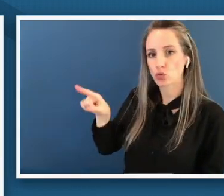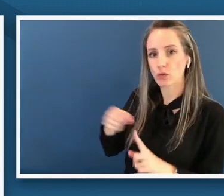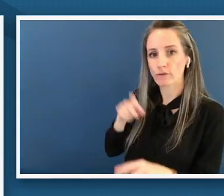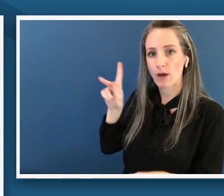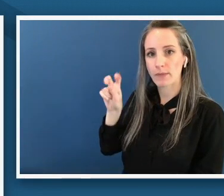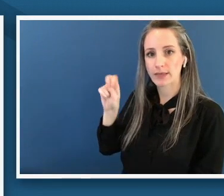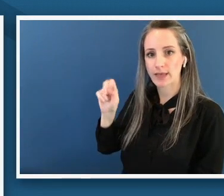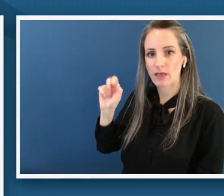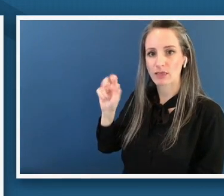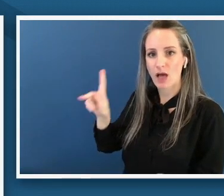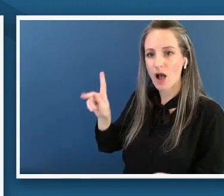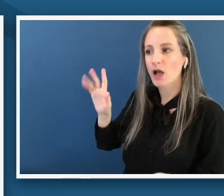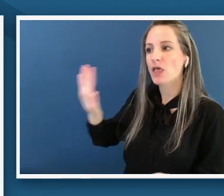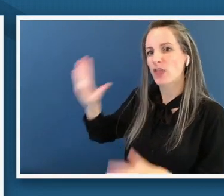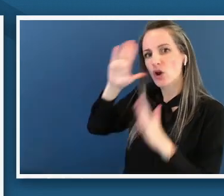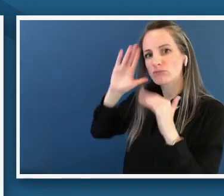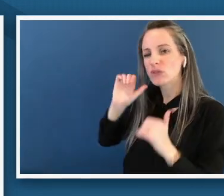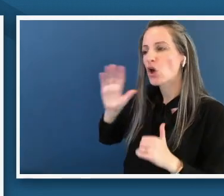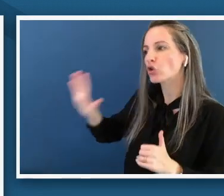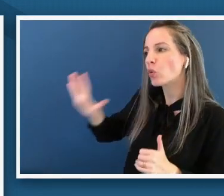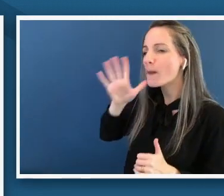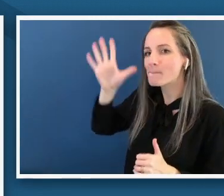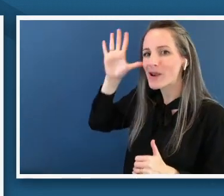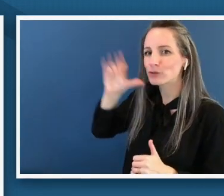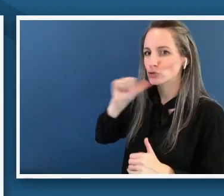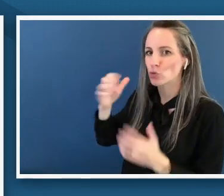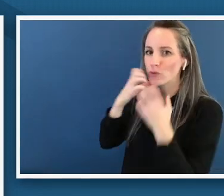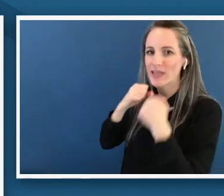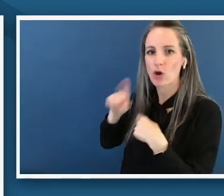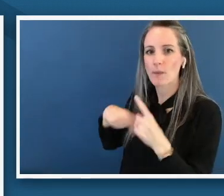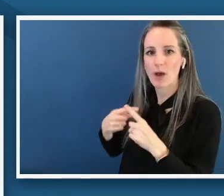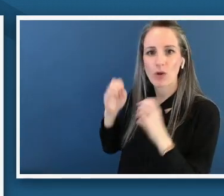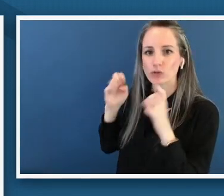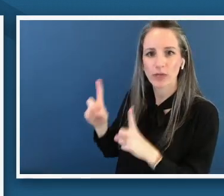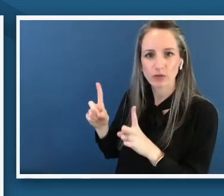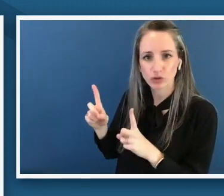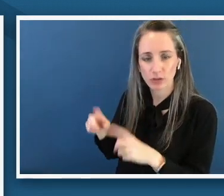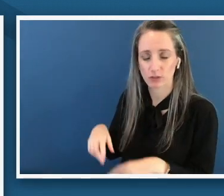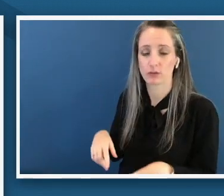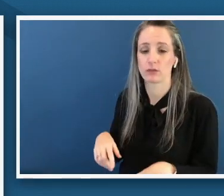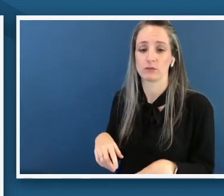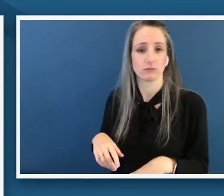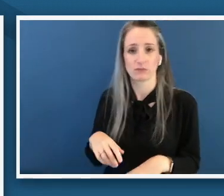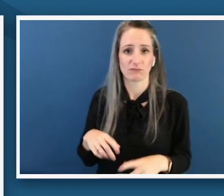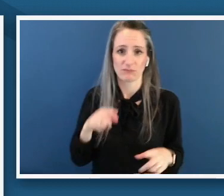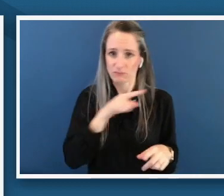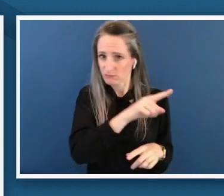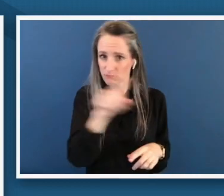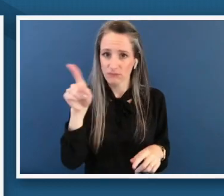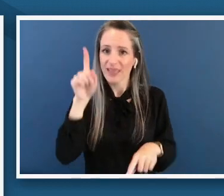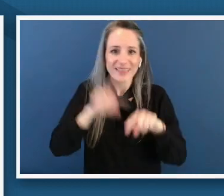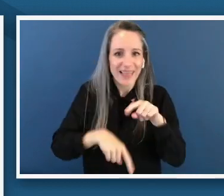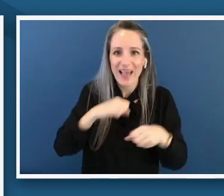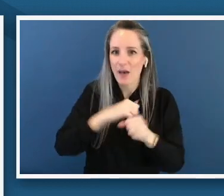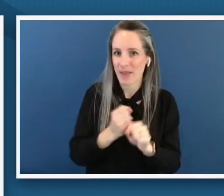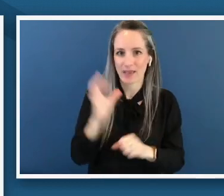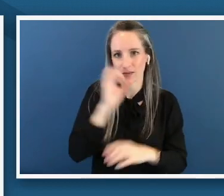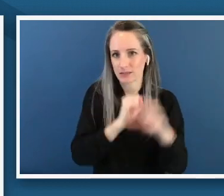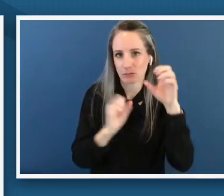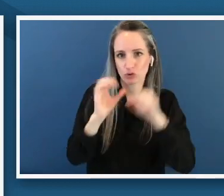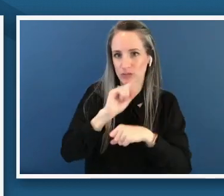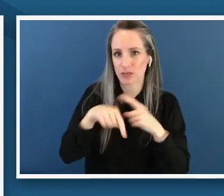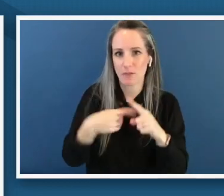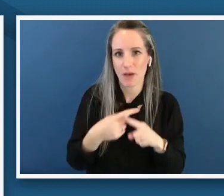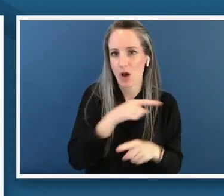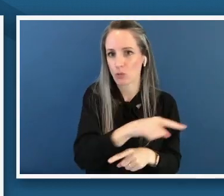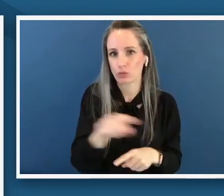their parents don't care about education. That's not, you can't make those assumptions. That's voice too, and so that's so important. I think that's so